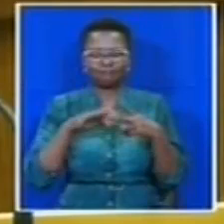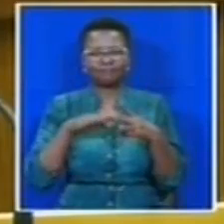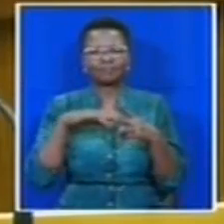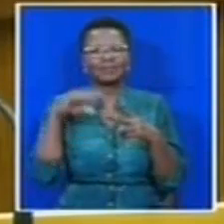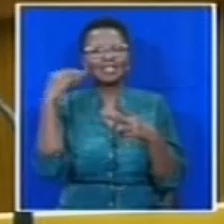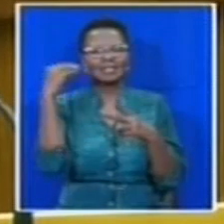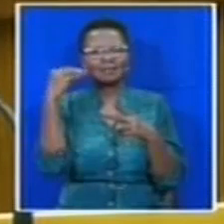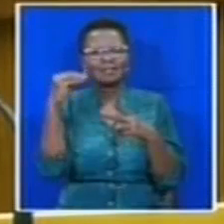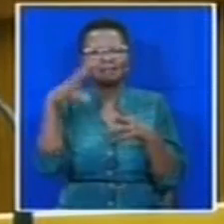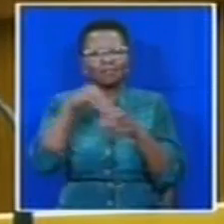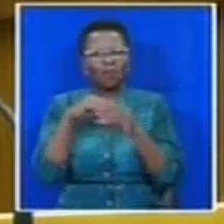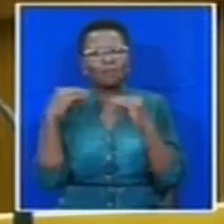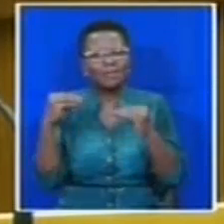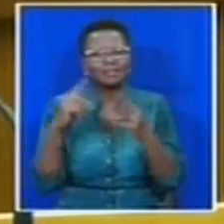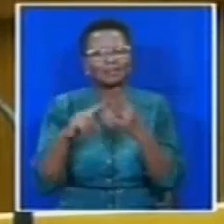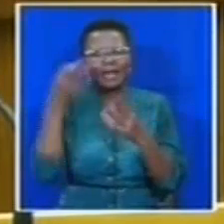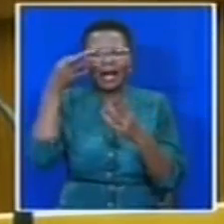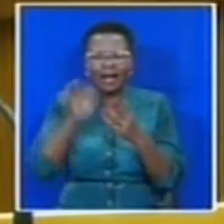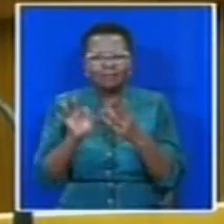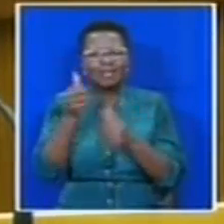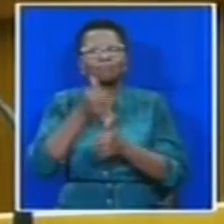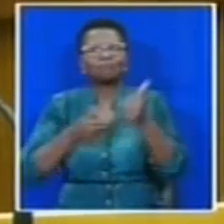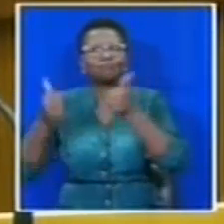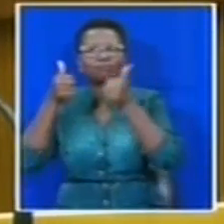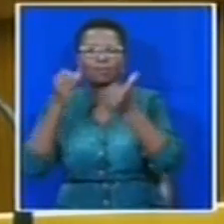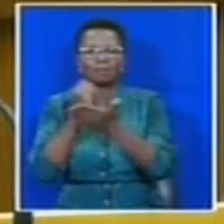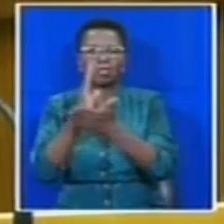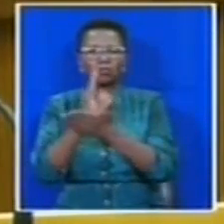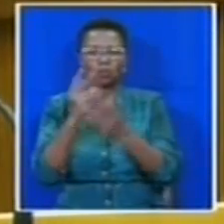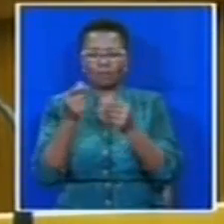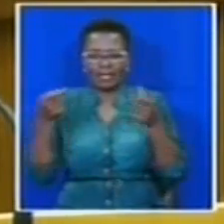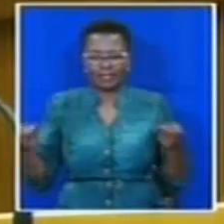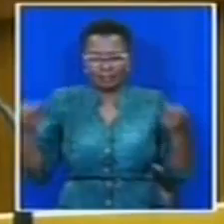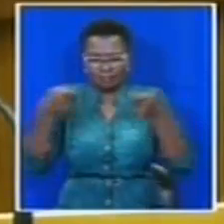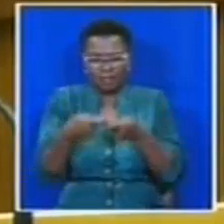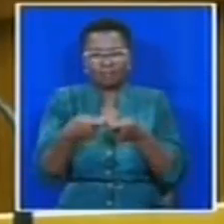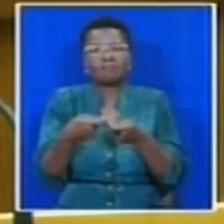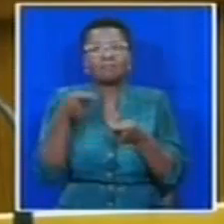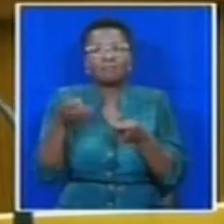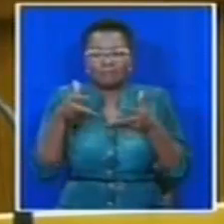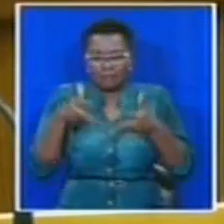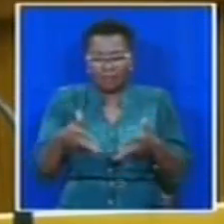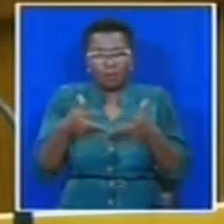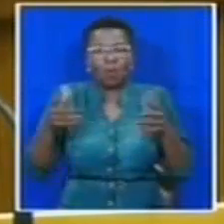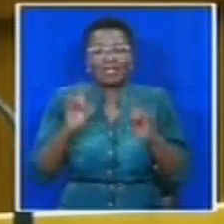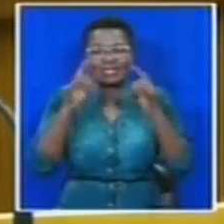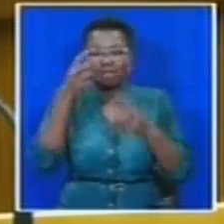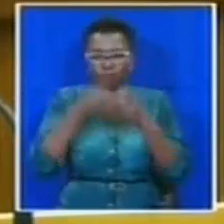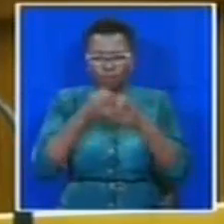officials to strengthen investment incentives and address development challenges in the major metropolitan